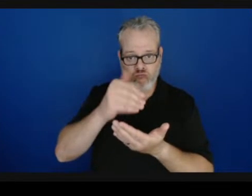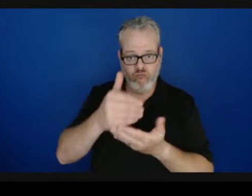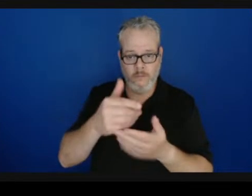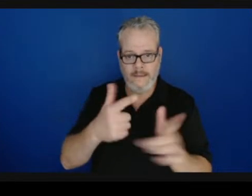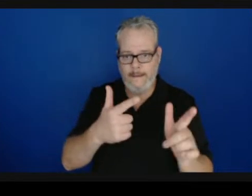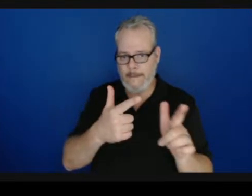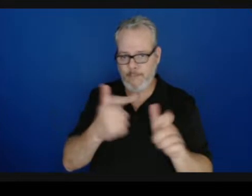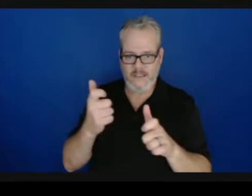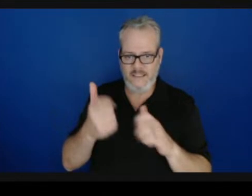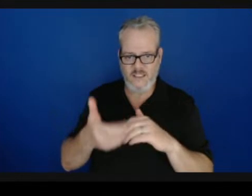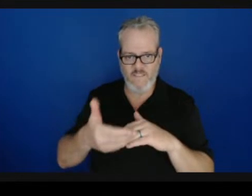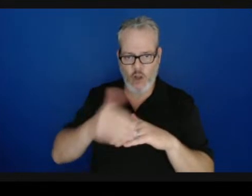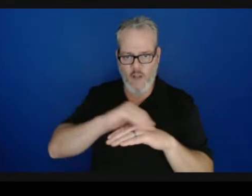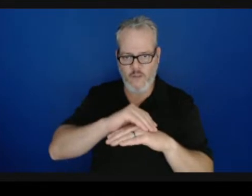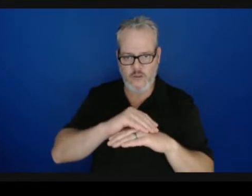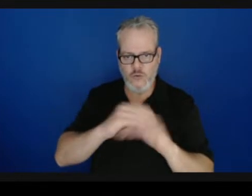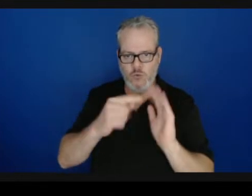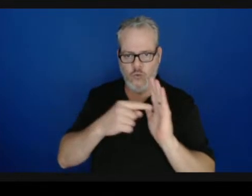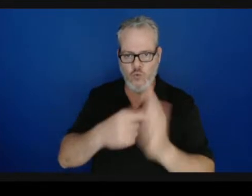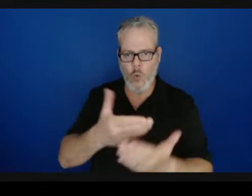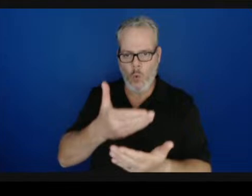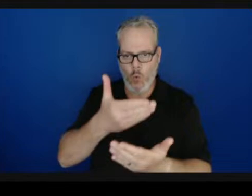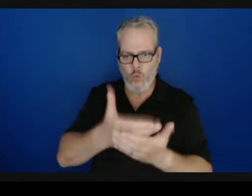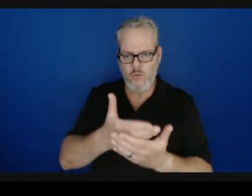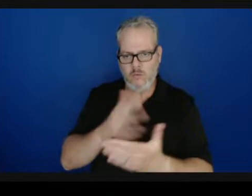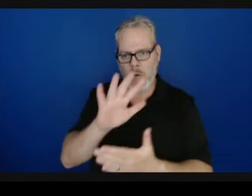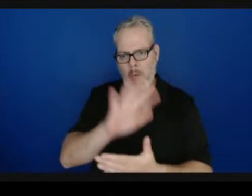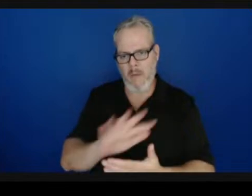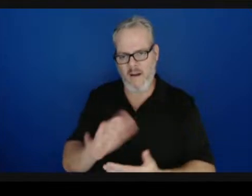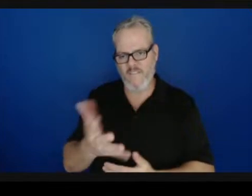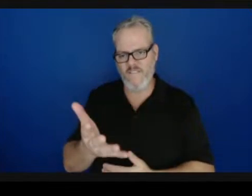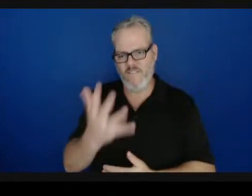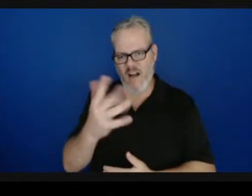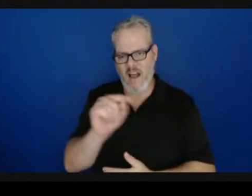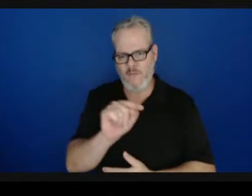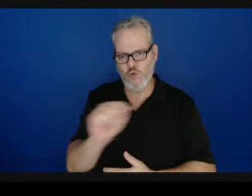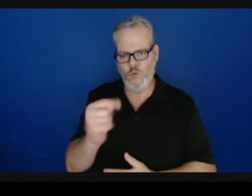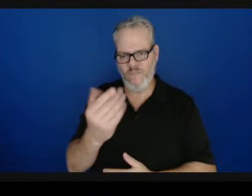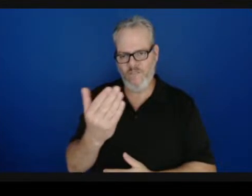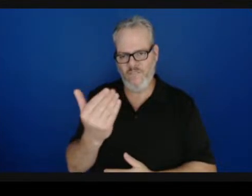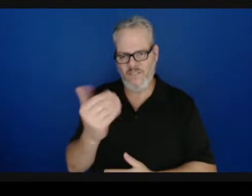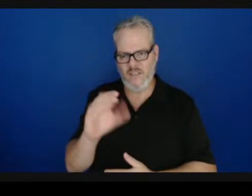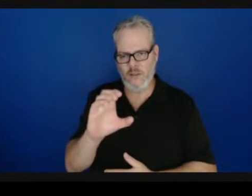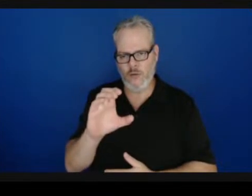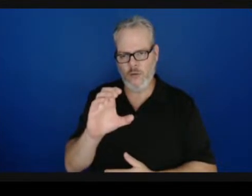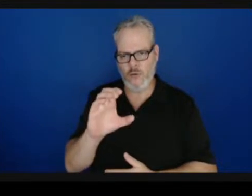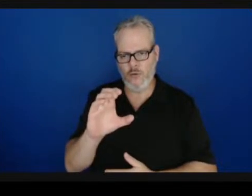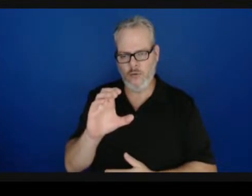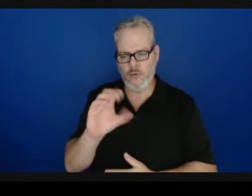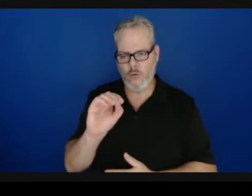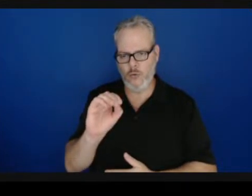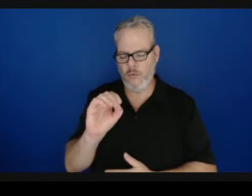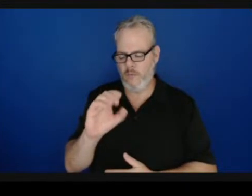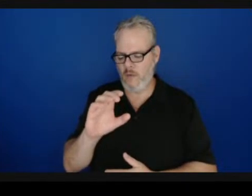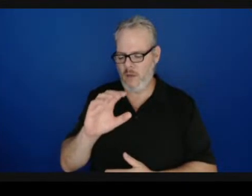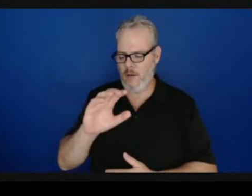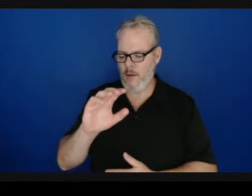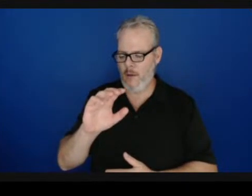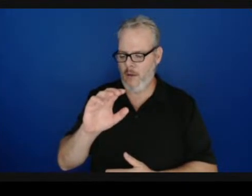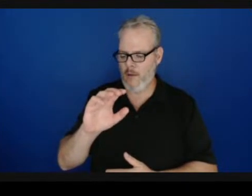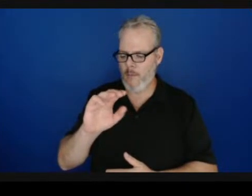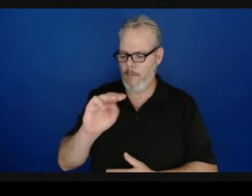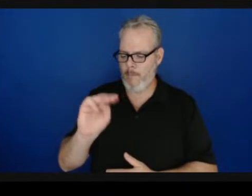shows lava's erupting roughly at 5 to 15 cubic meters per second. 5 to 15 per